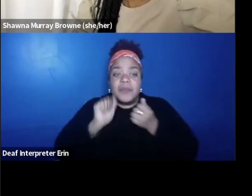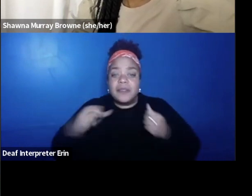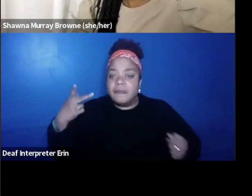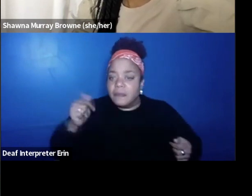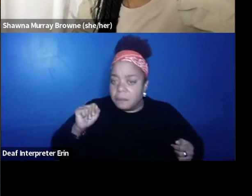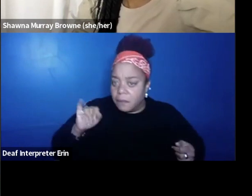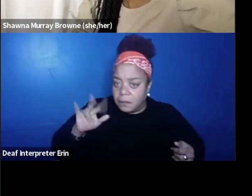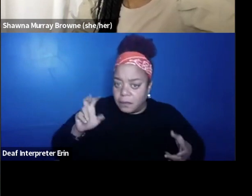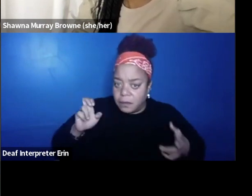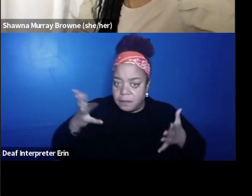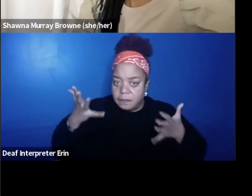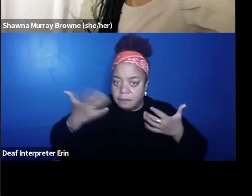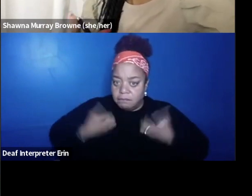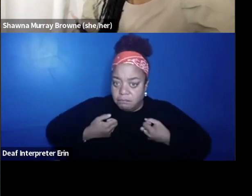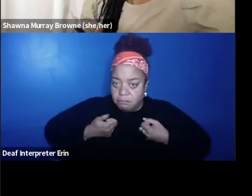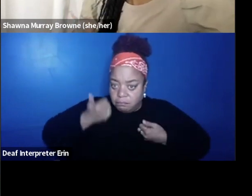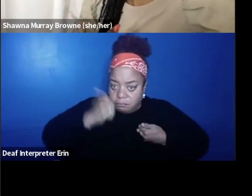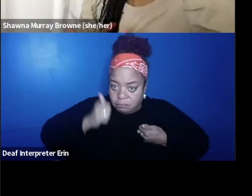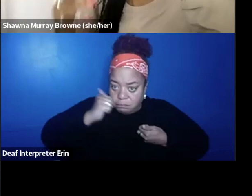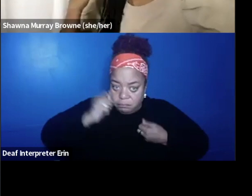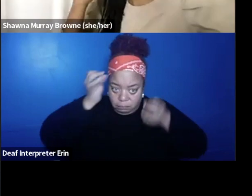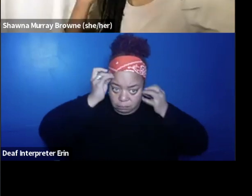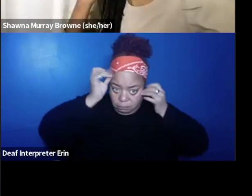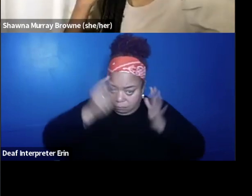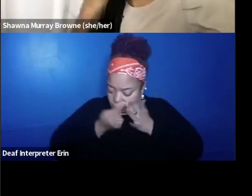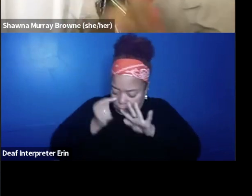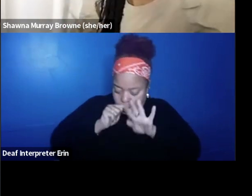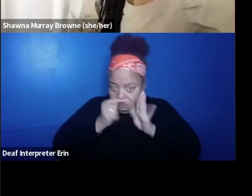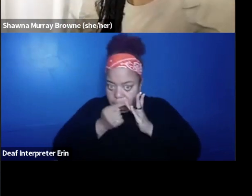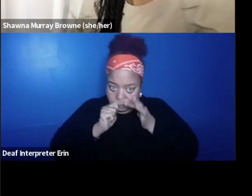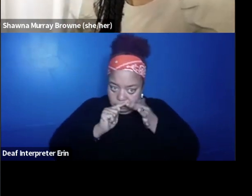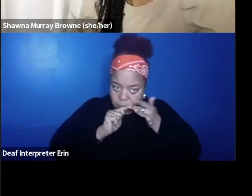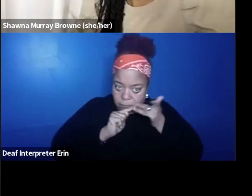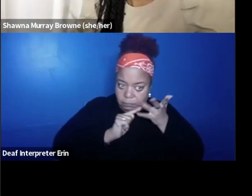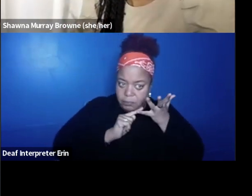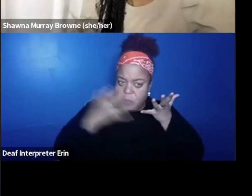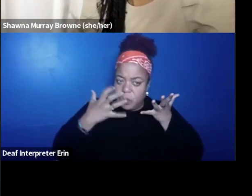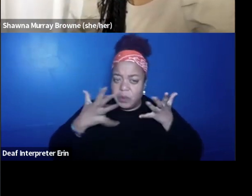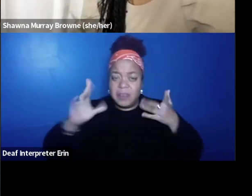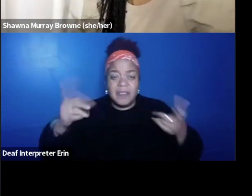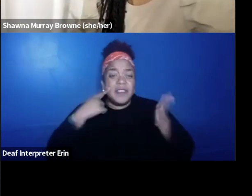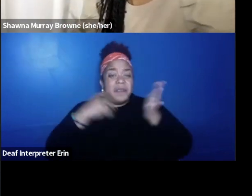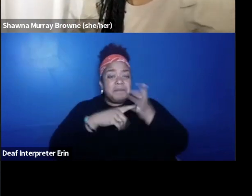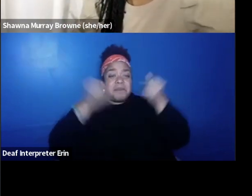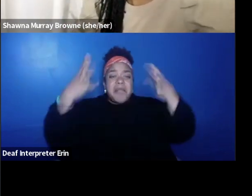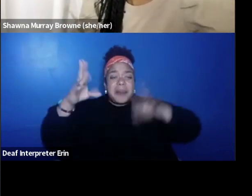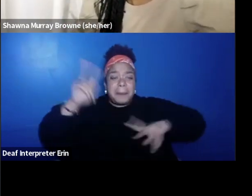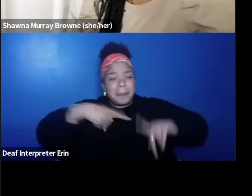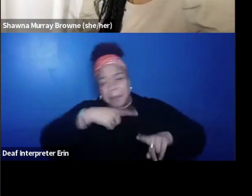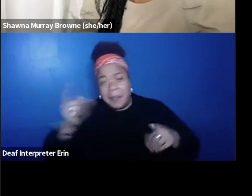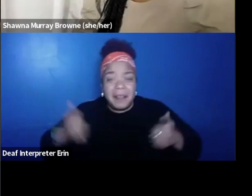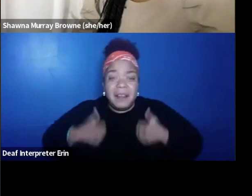day in your life, that would mean for many people living with mental health issues, every day you are having a 911